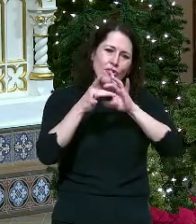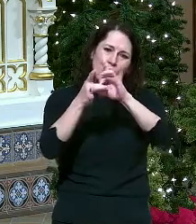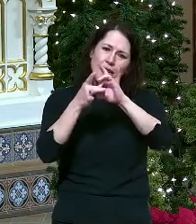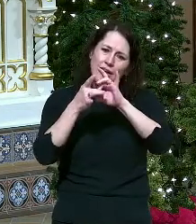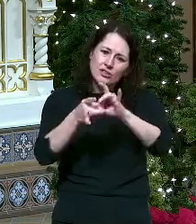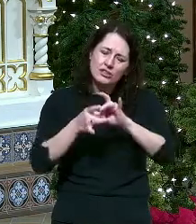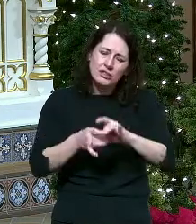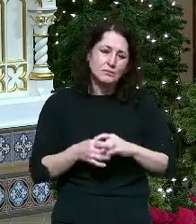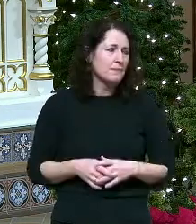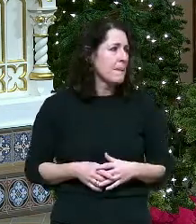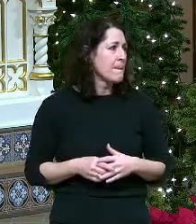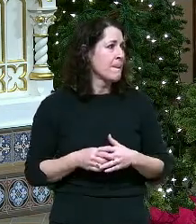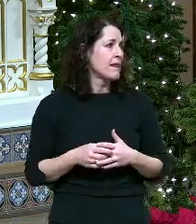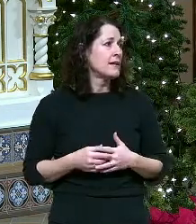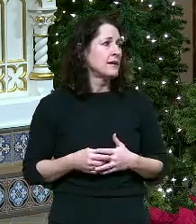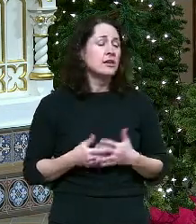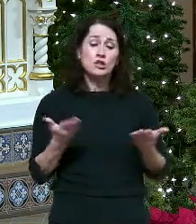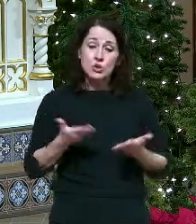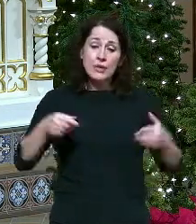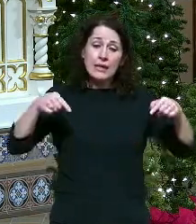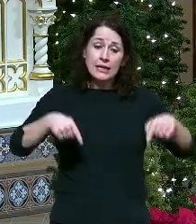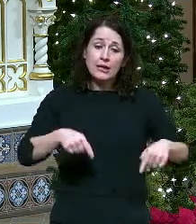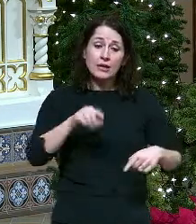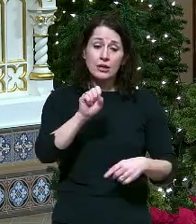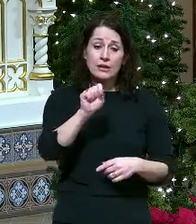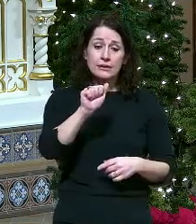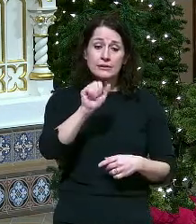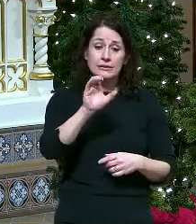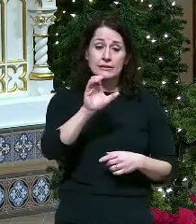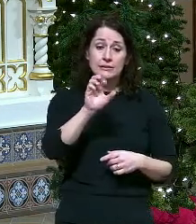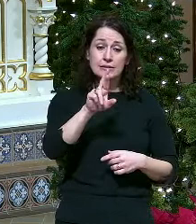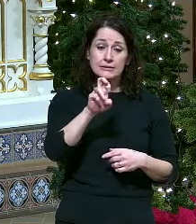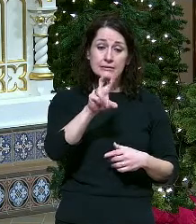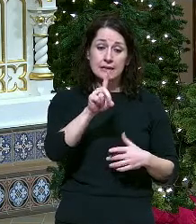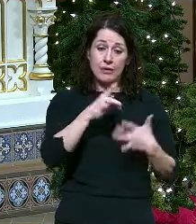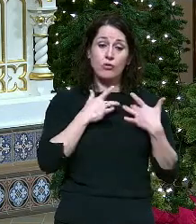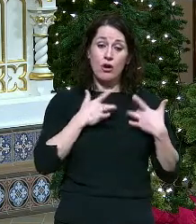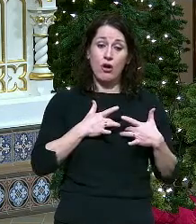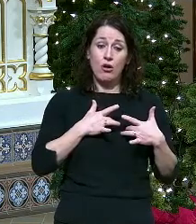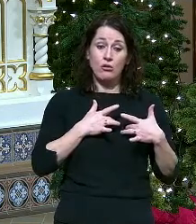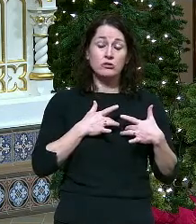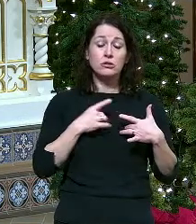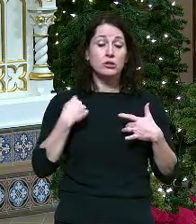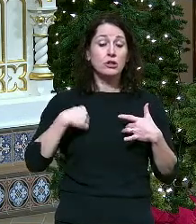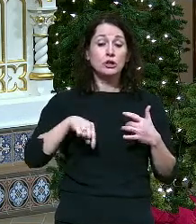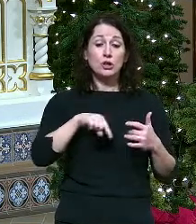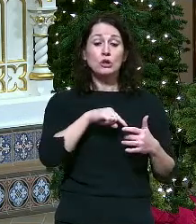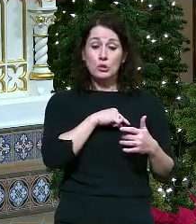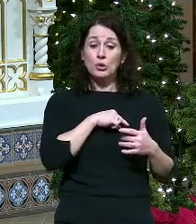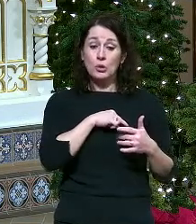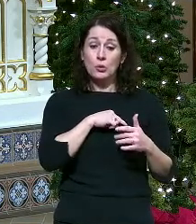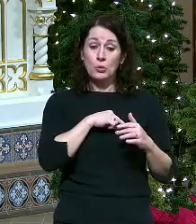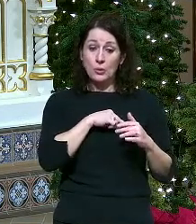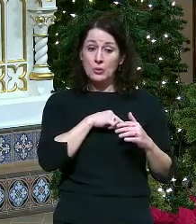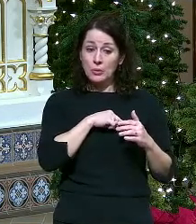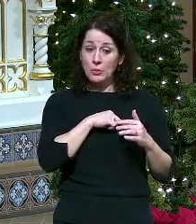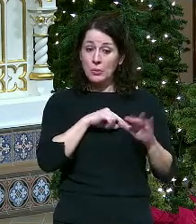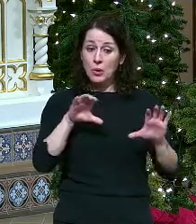Here at Sacred Heart, we have a beautiful way to try to put that into context.